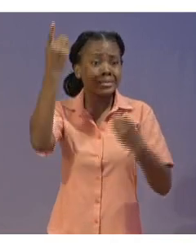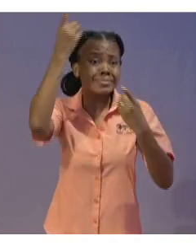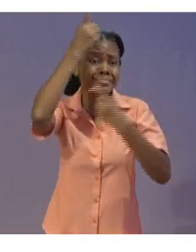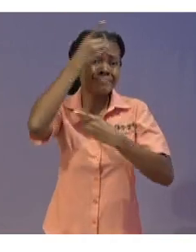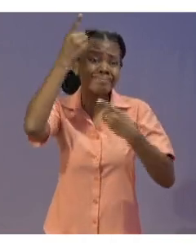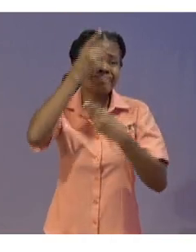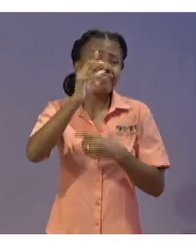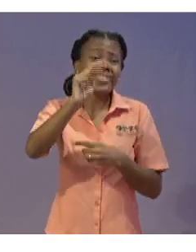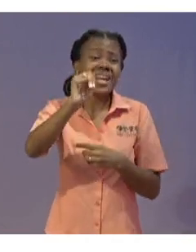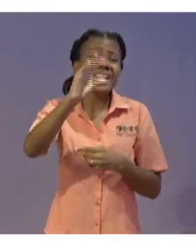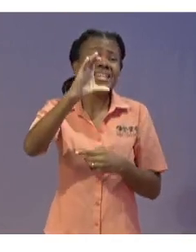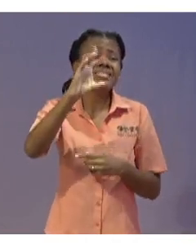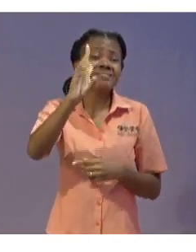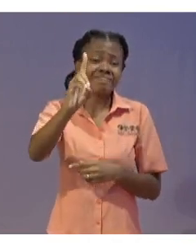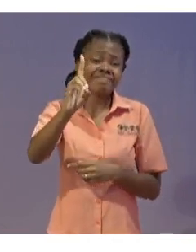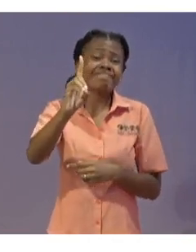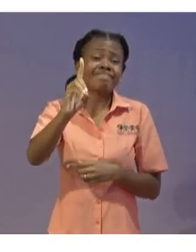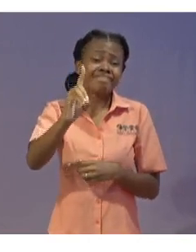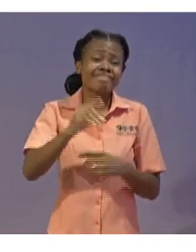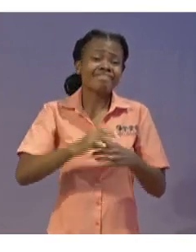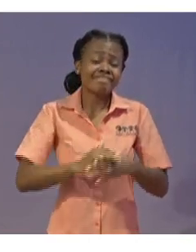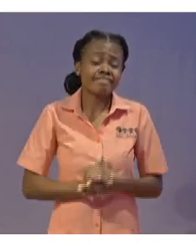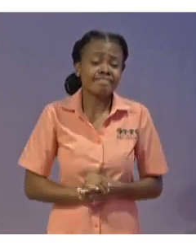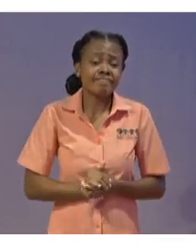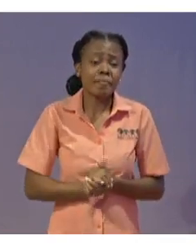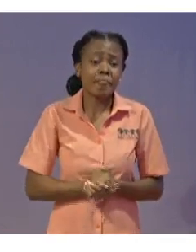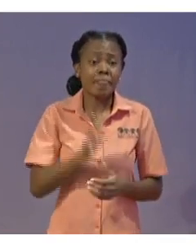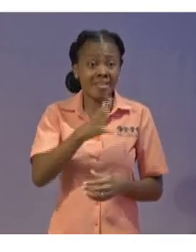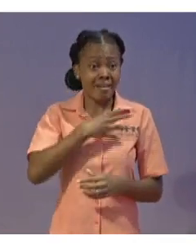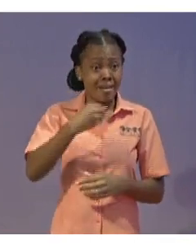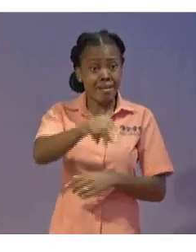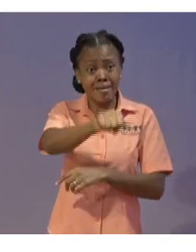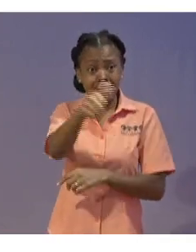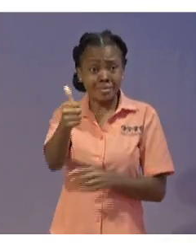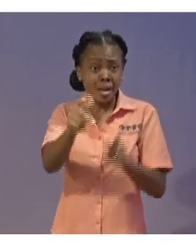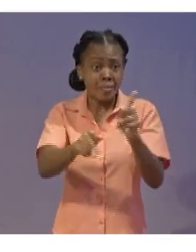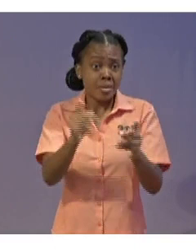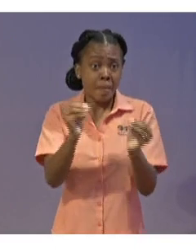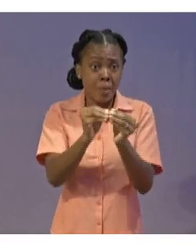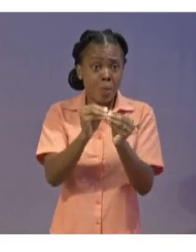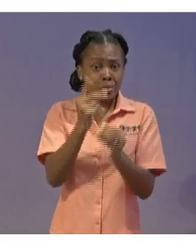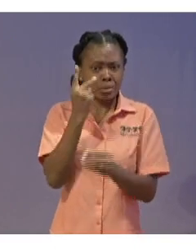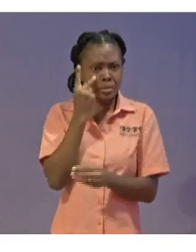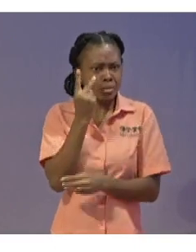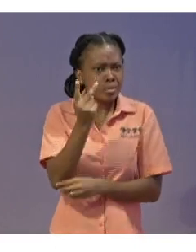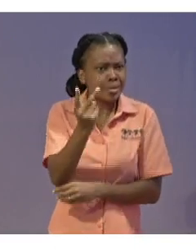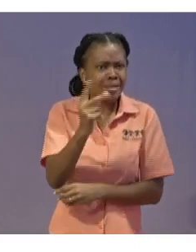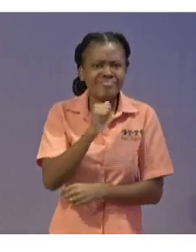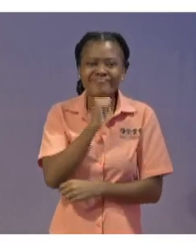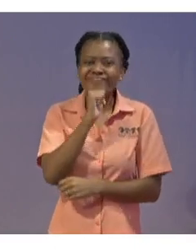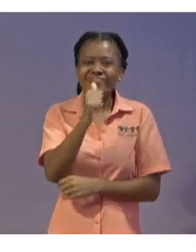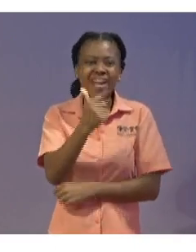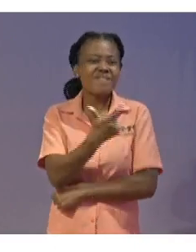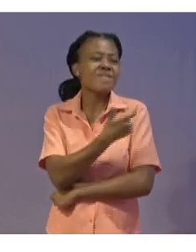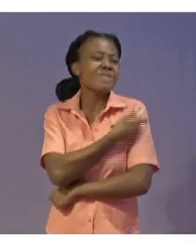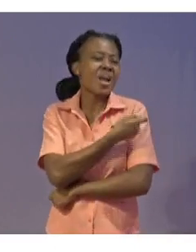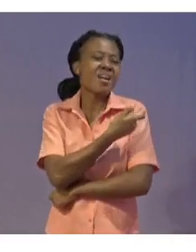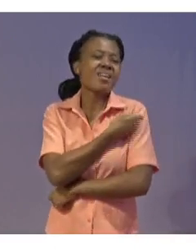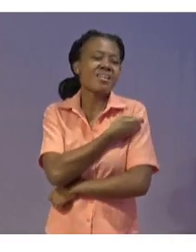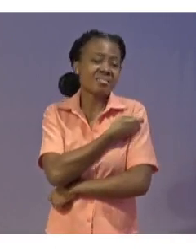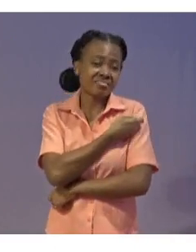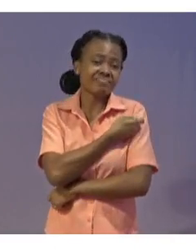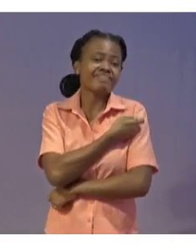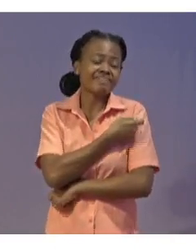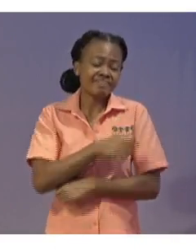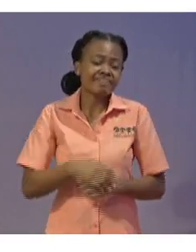conditions. And the other is that the majority of these individuals have not been vaccinated. And if you take a look at the